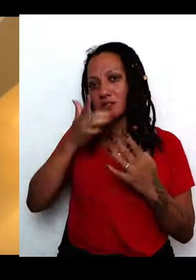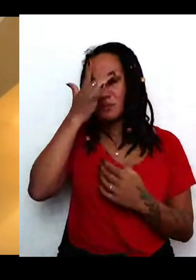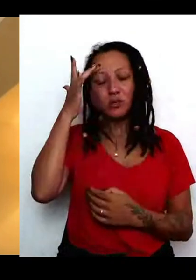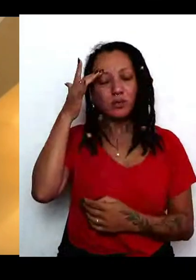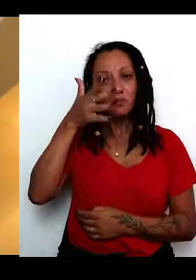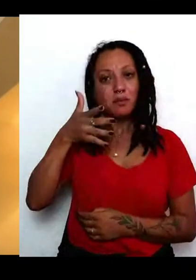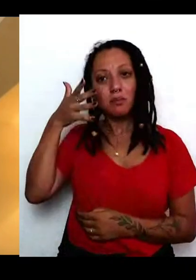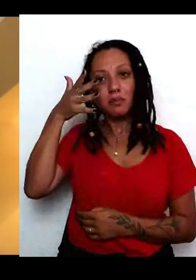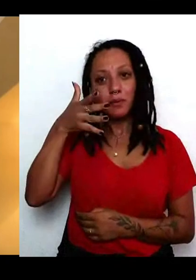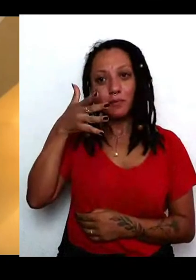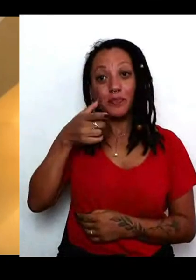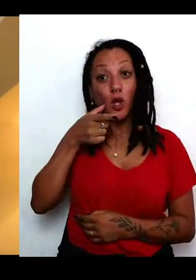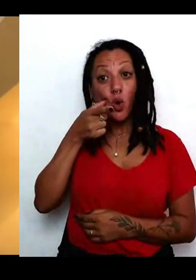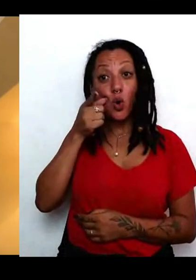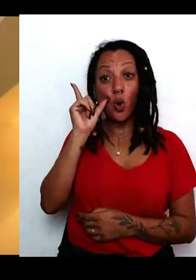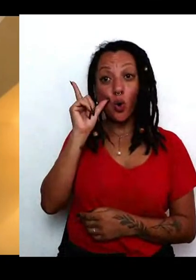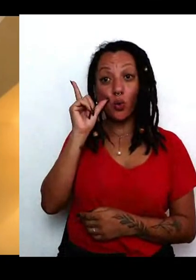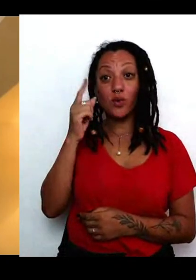seminar